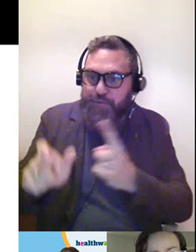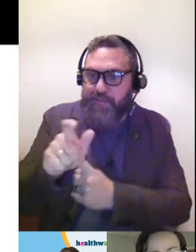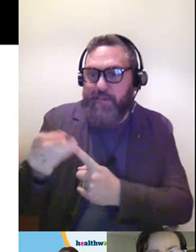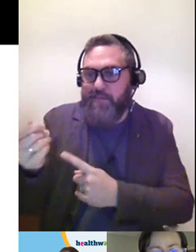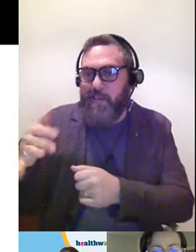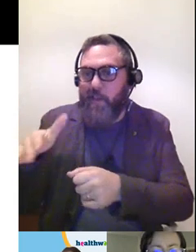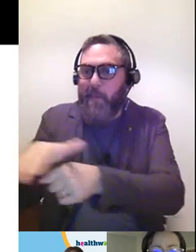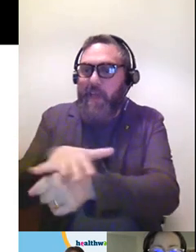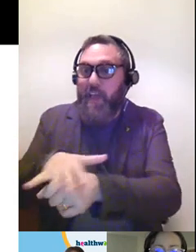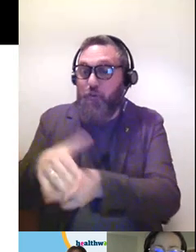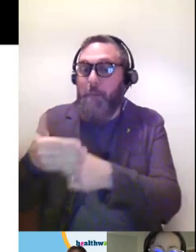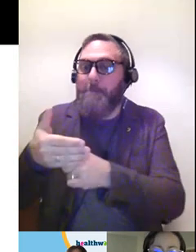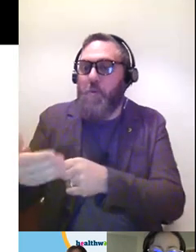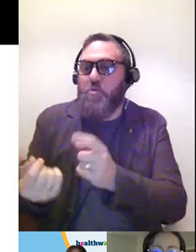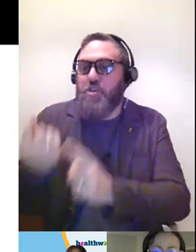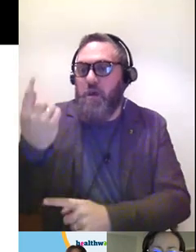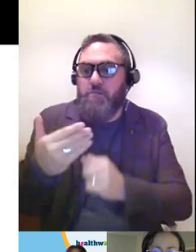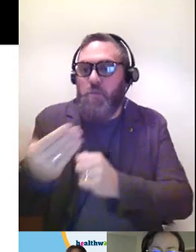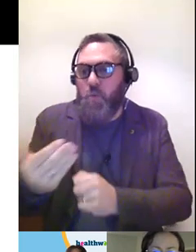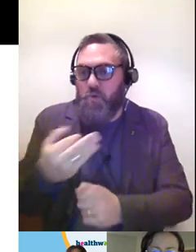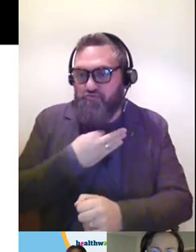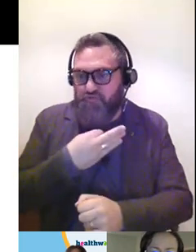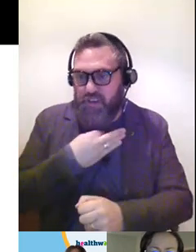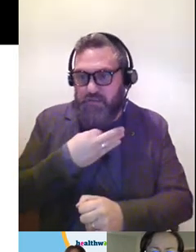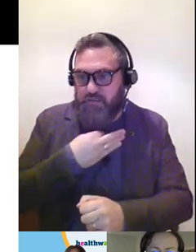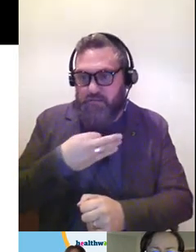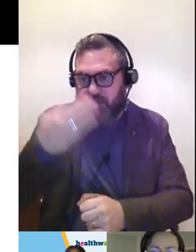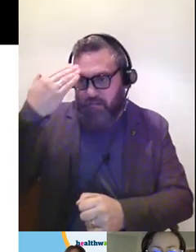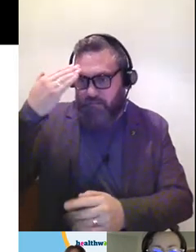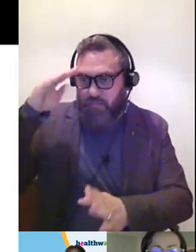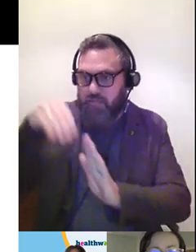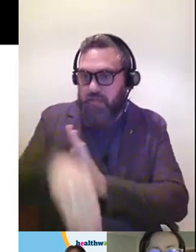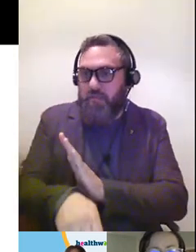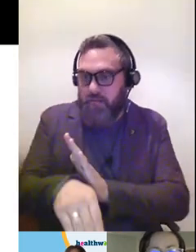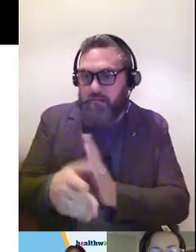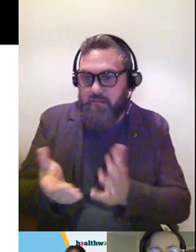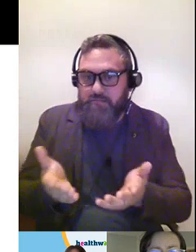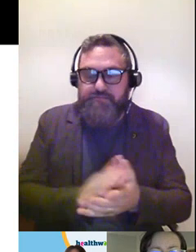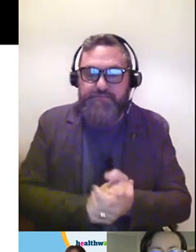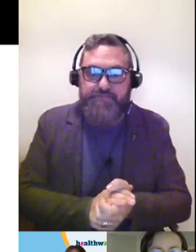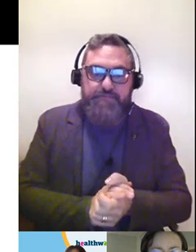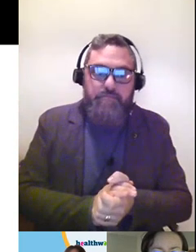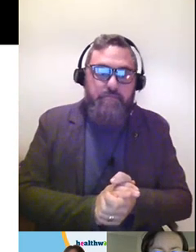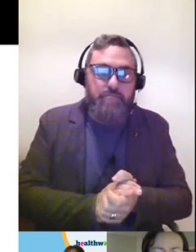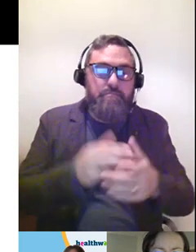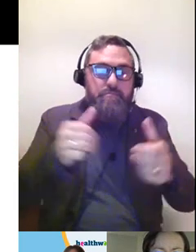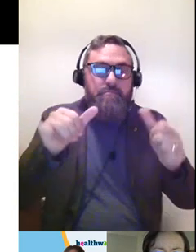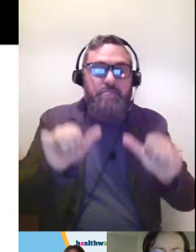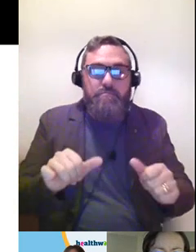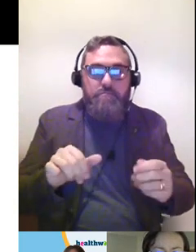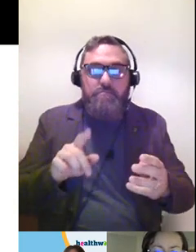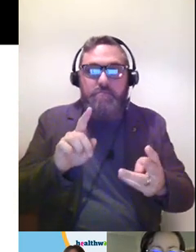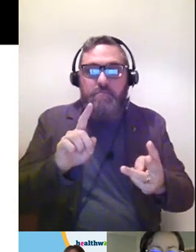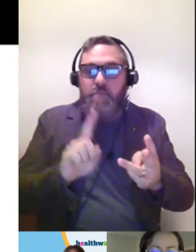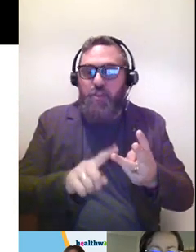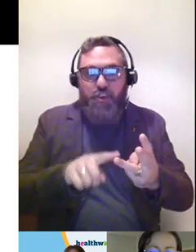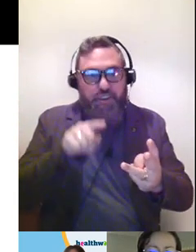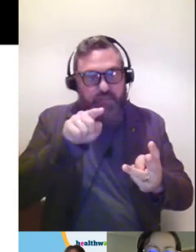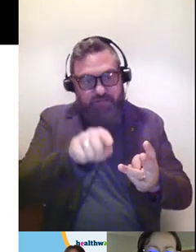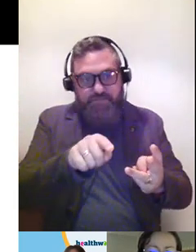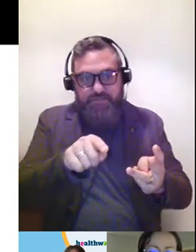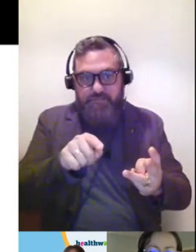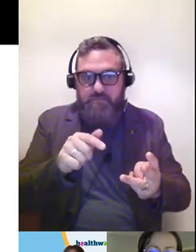who are at high risk of developing poor mental health. And the last priority, again, is recognizing